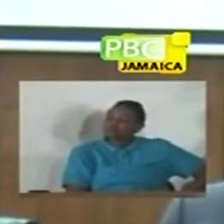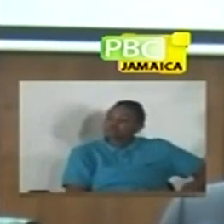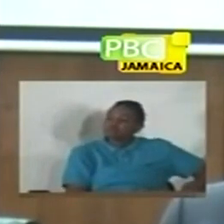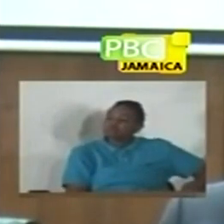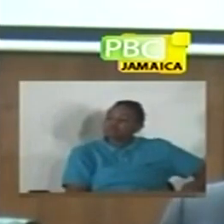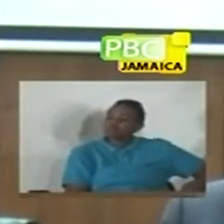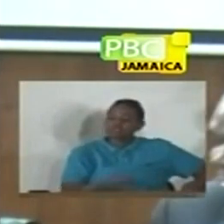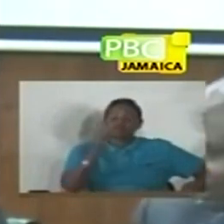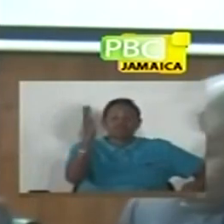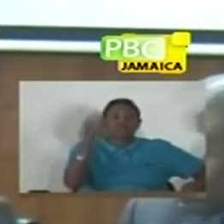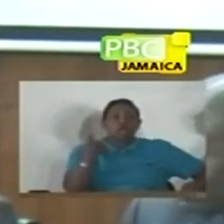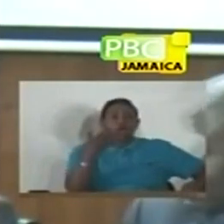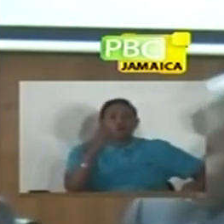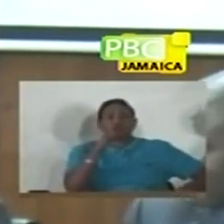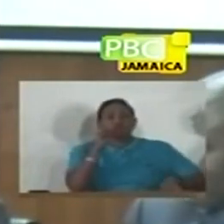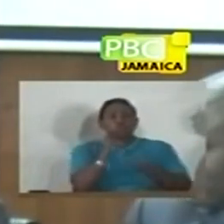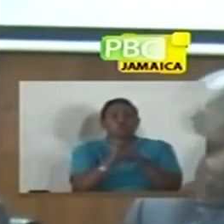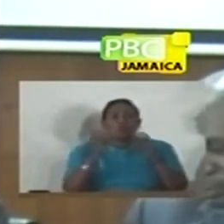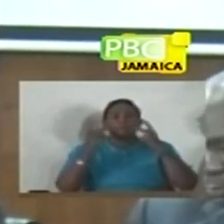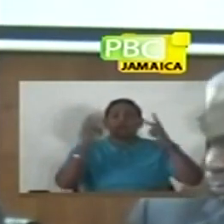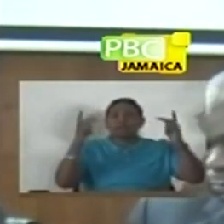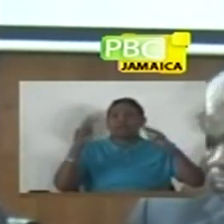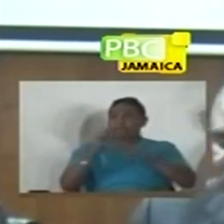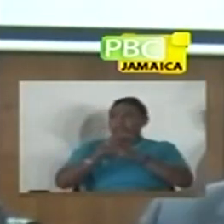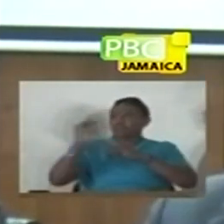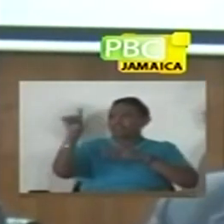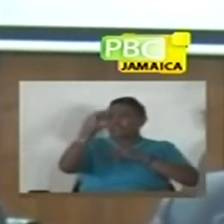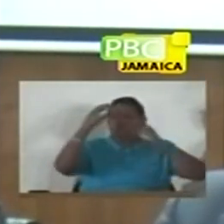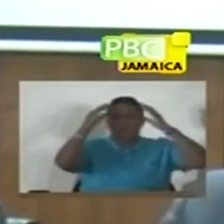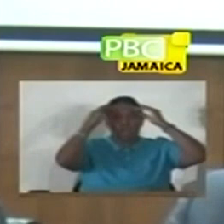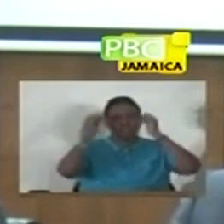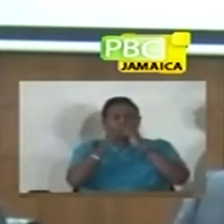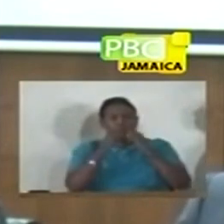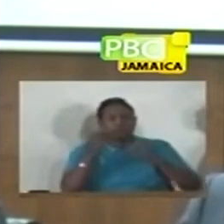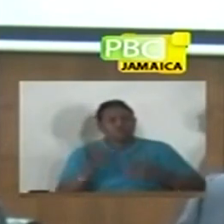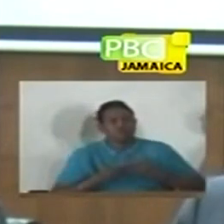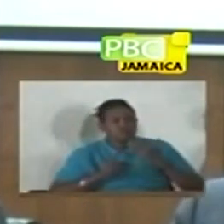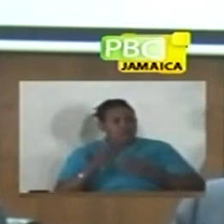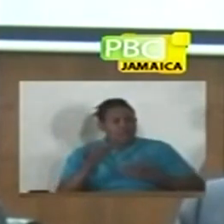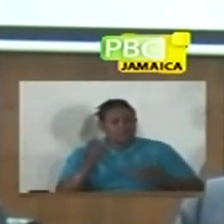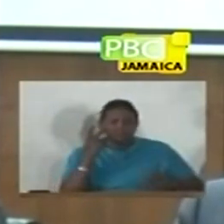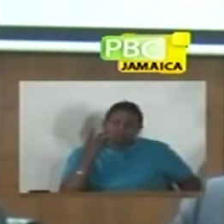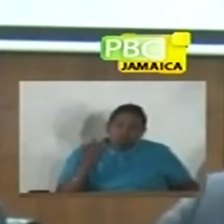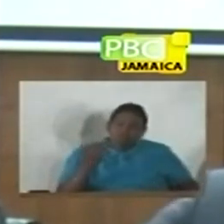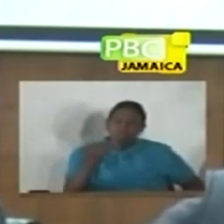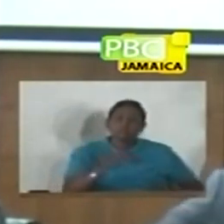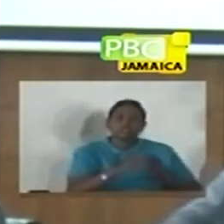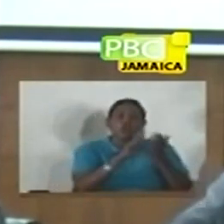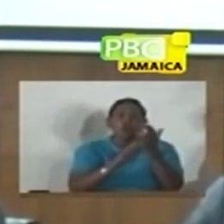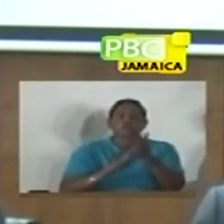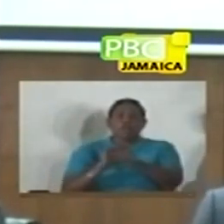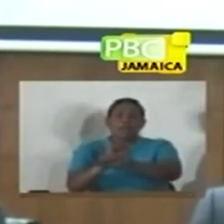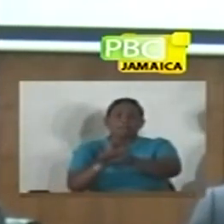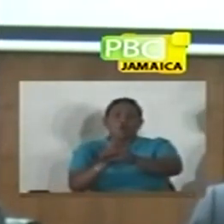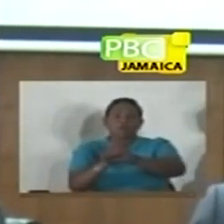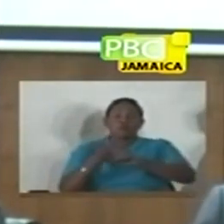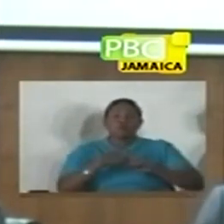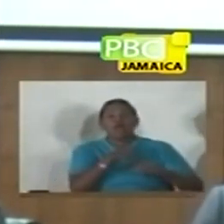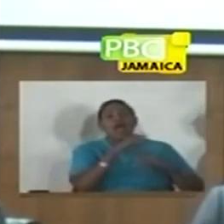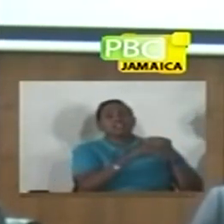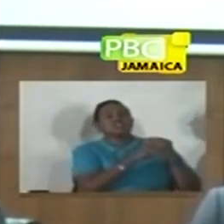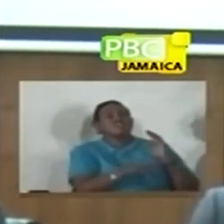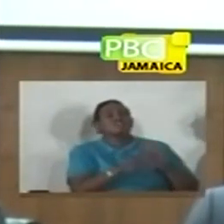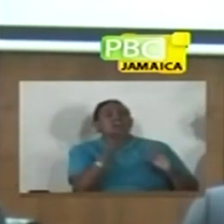Speaker, I wish to assure the public that the Ministry is concerned with the trend of precariousness in contract employment. We also